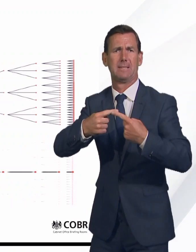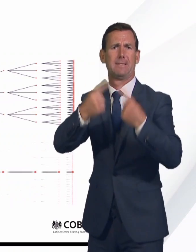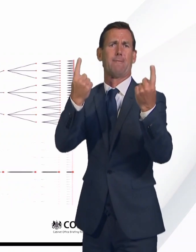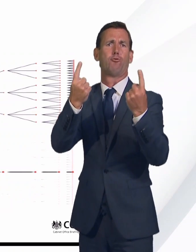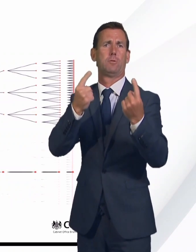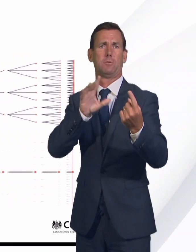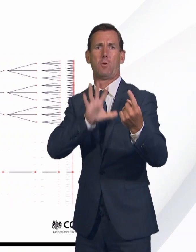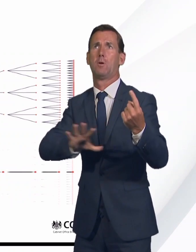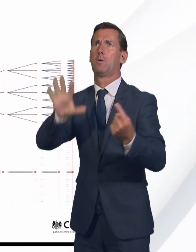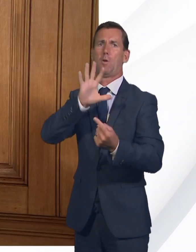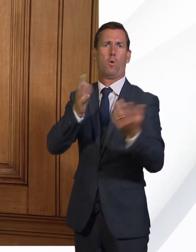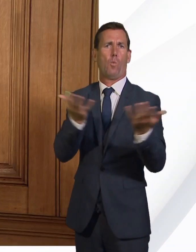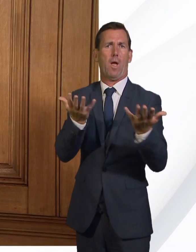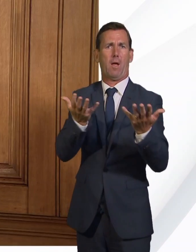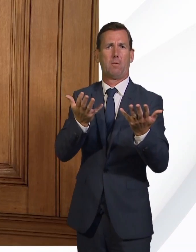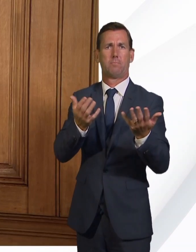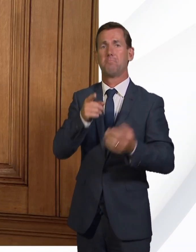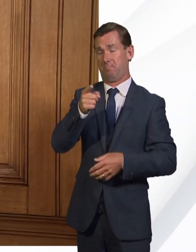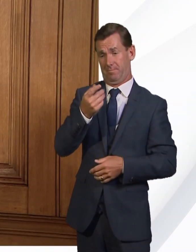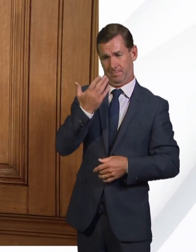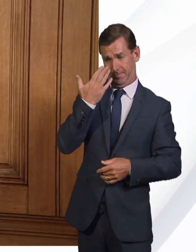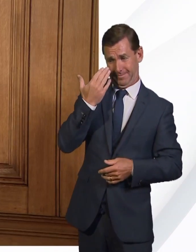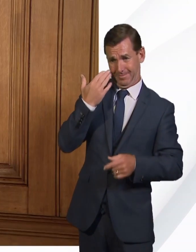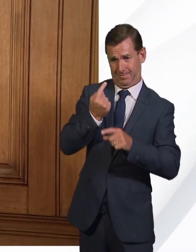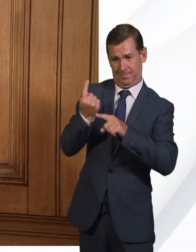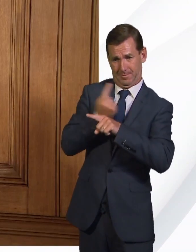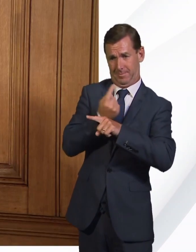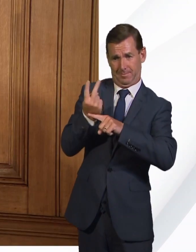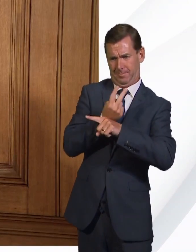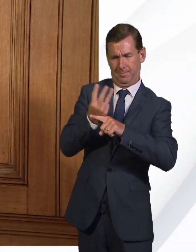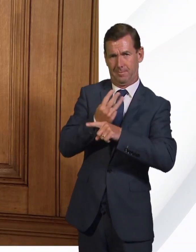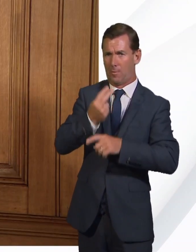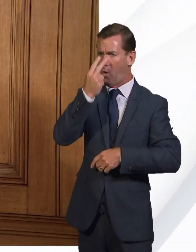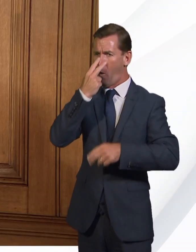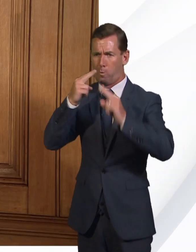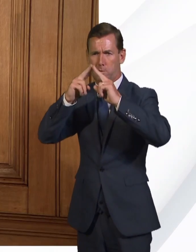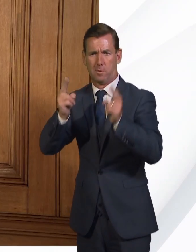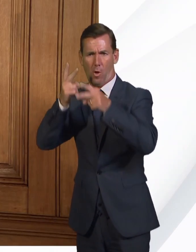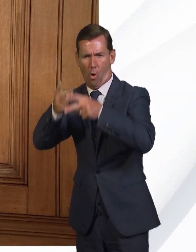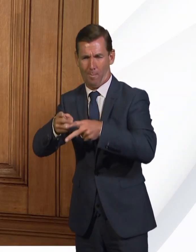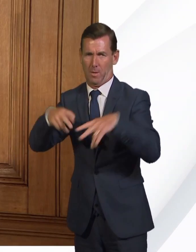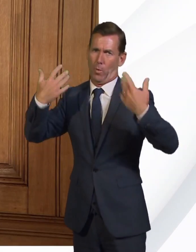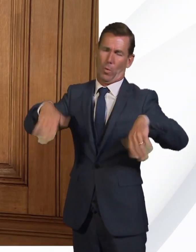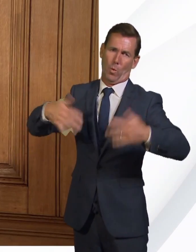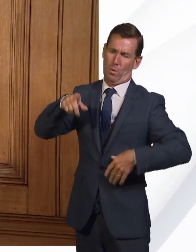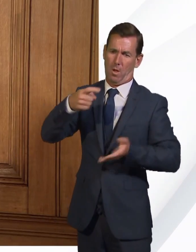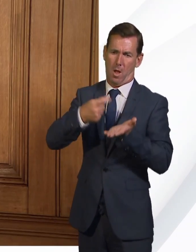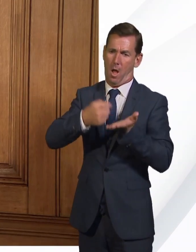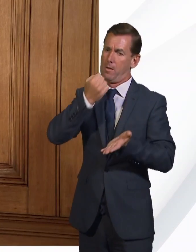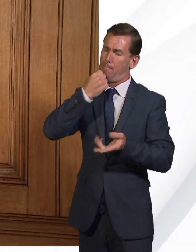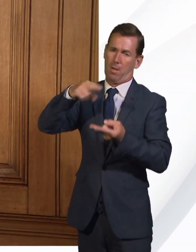some areas of risk. So obviously in recent weeks, care homes have been a heightened